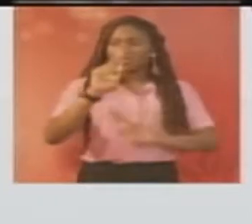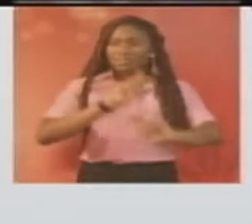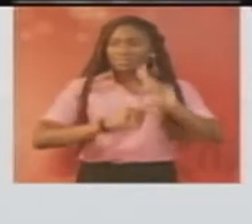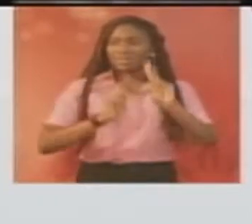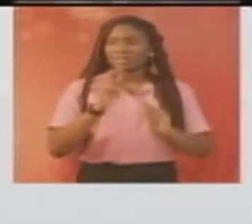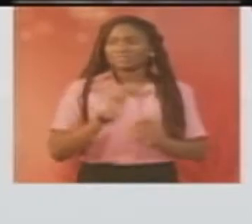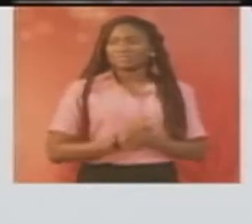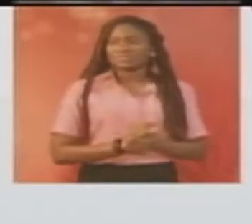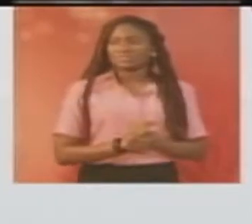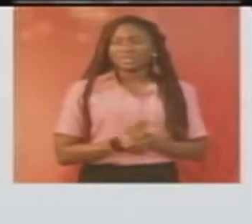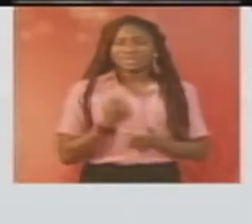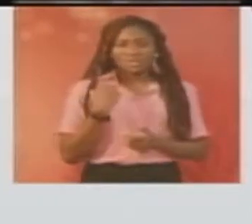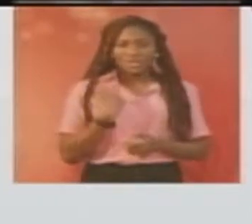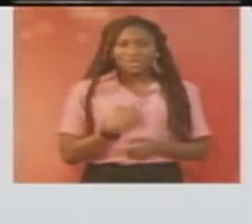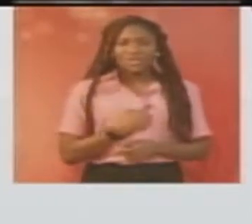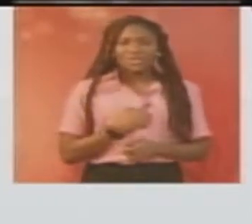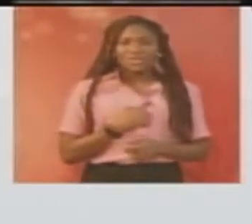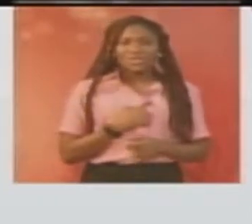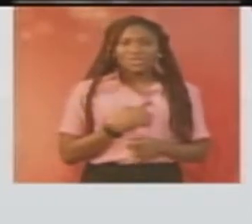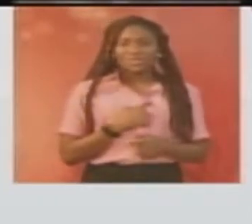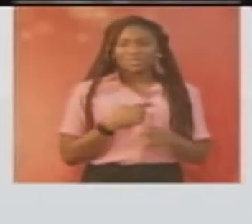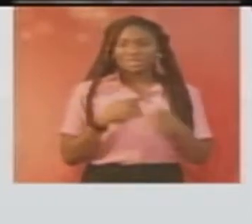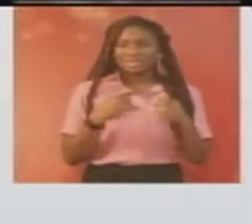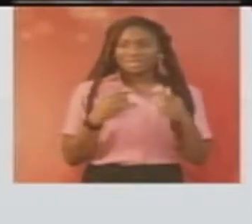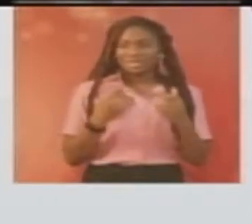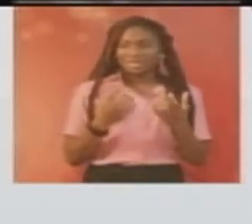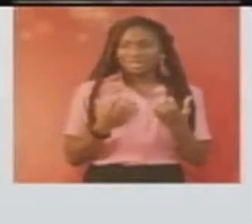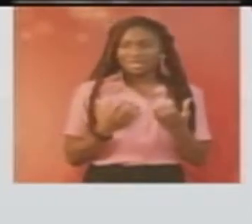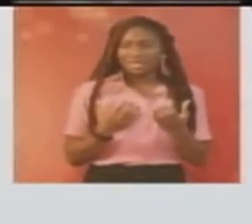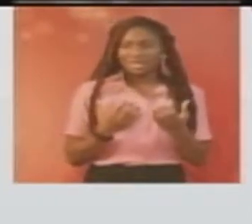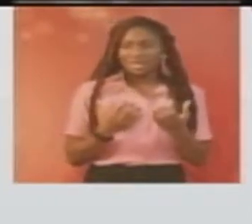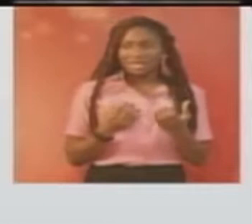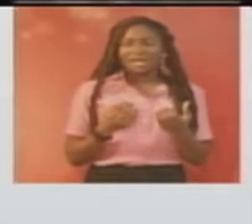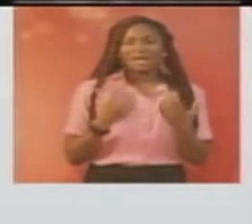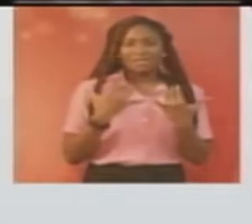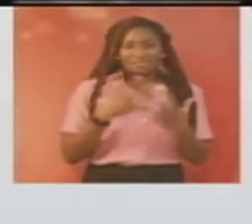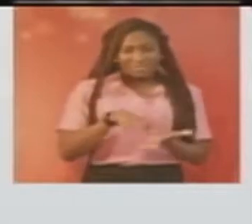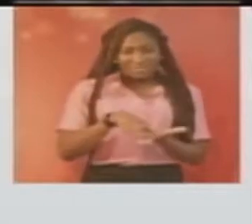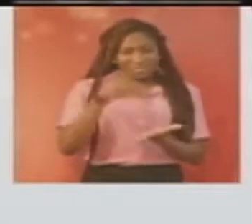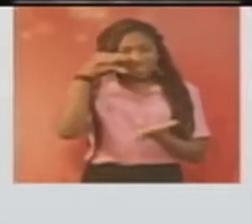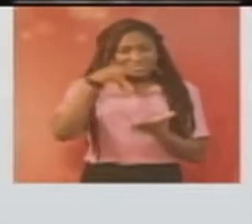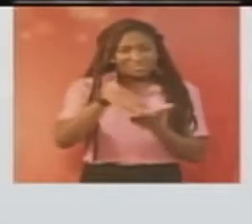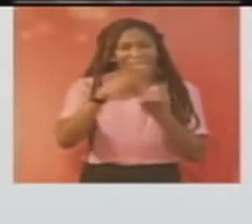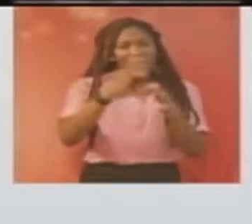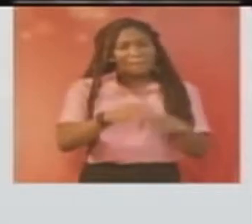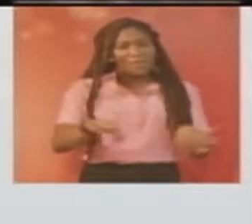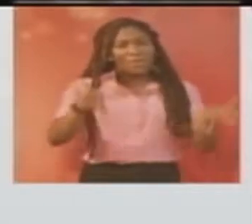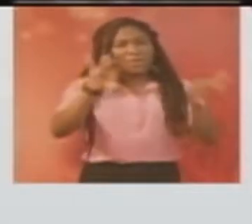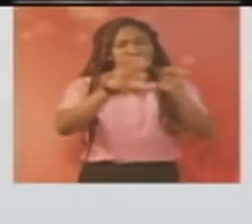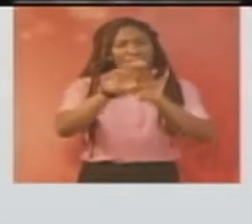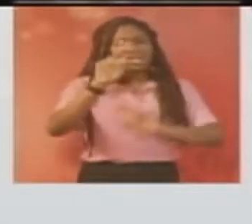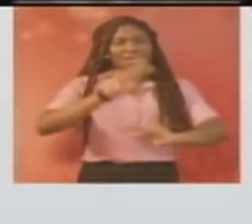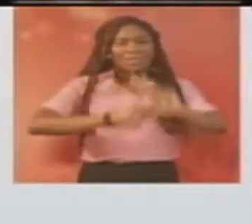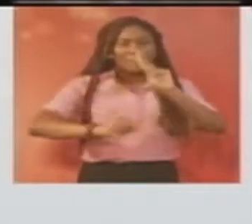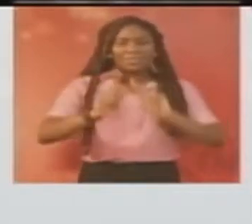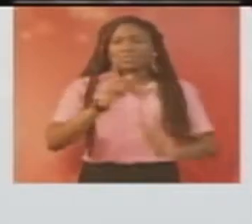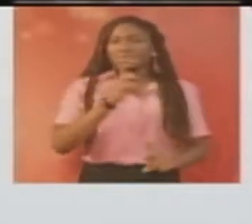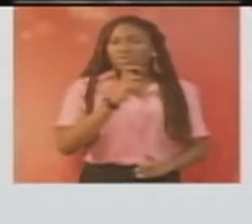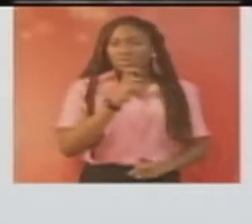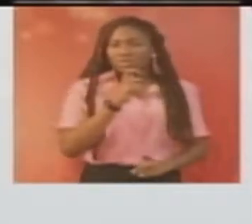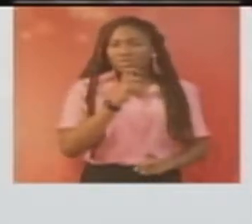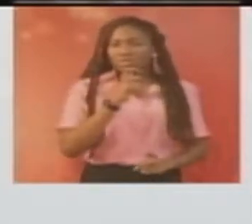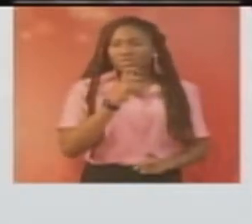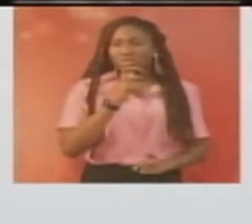And we will stay with Nurse Sukchan, as she would emphasize the importance of those persons who have yet